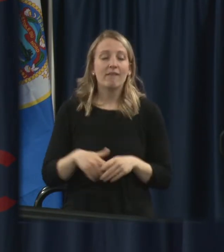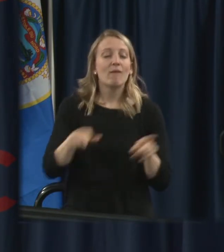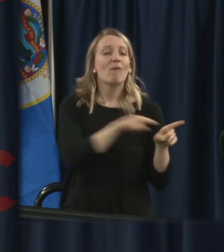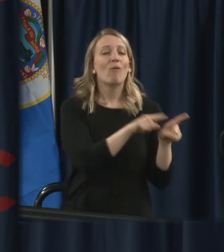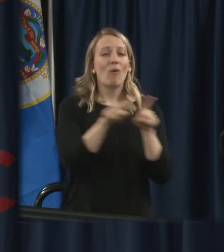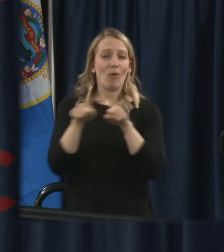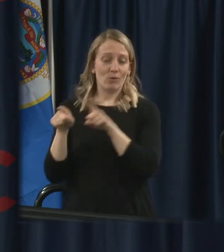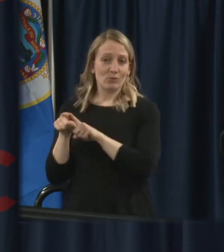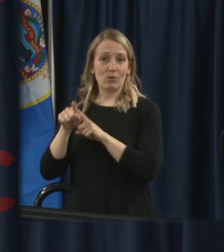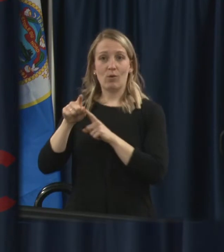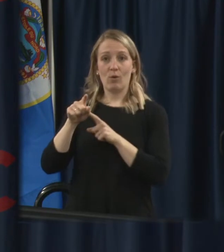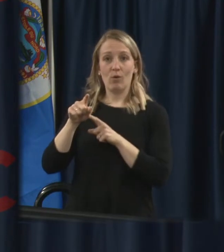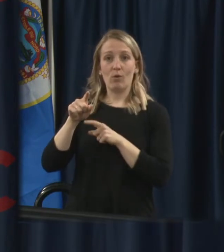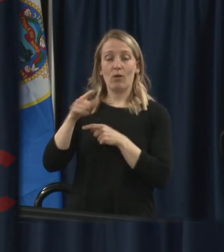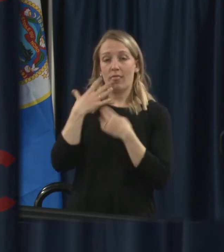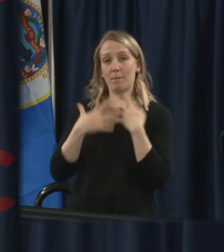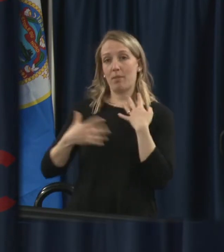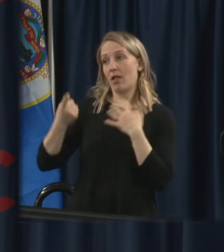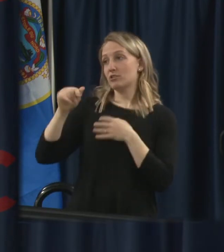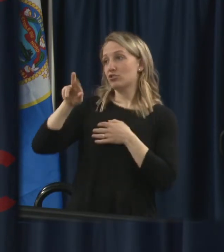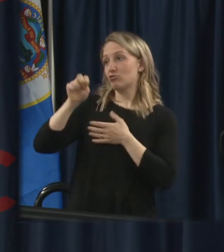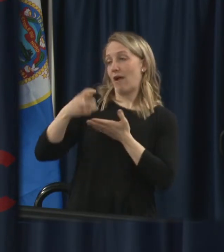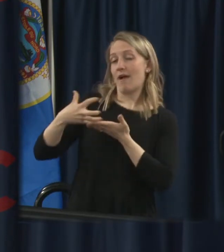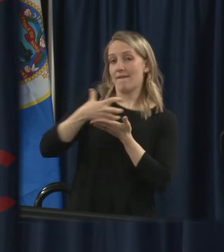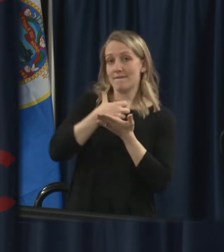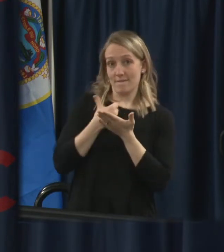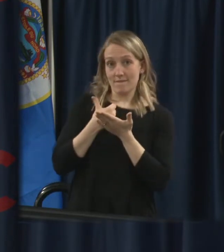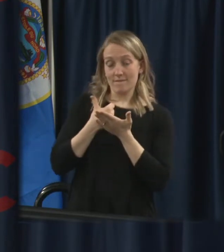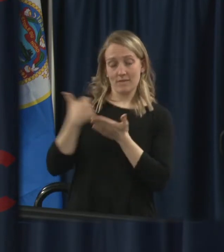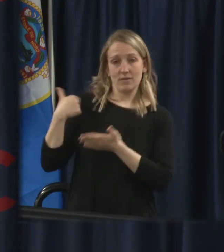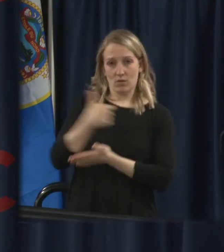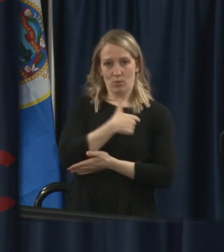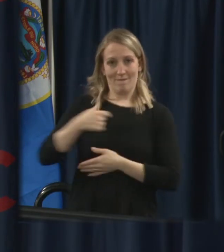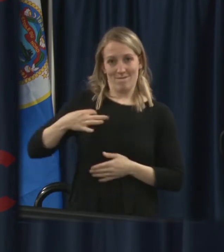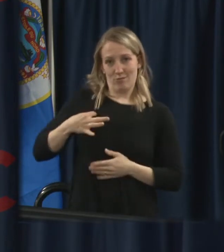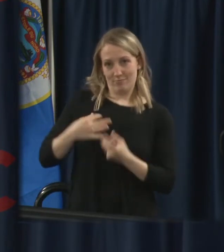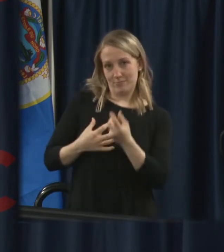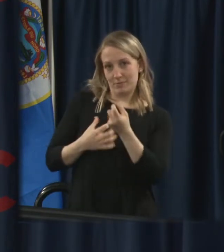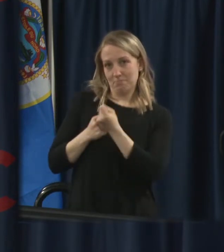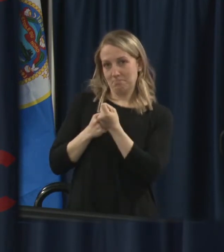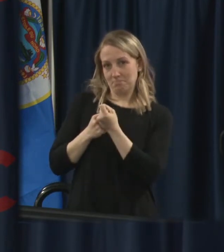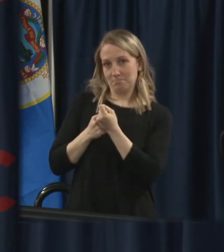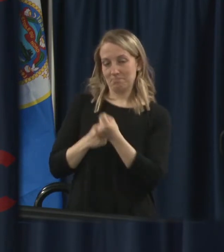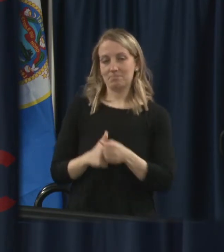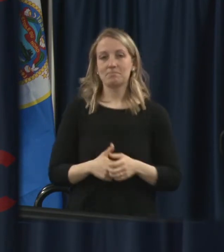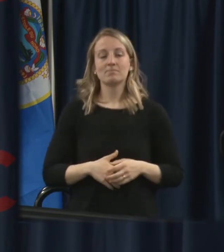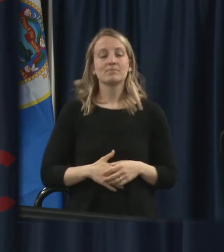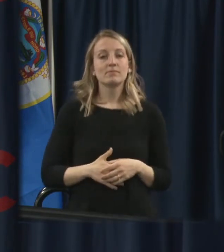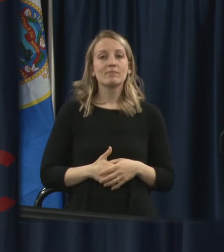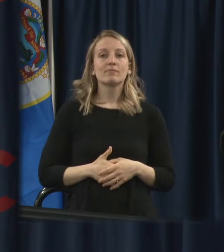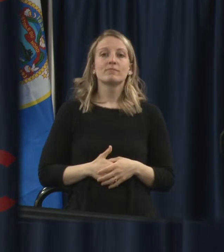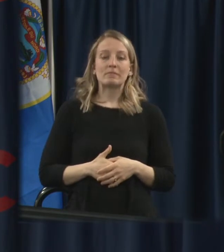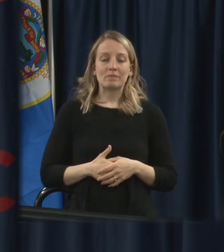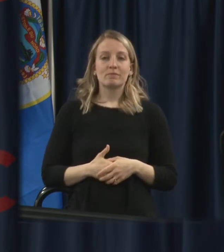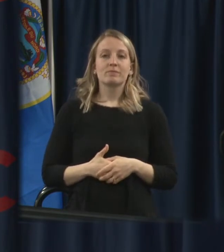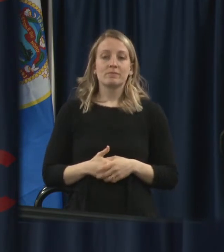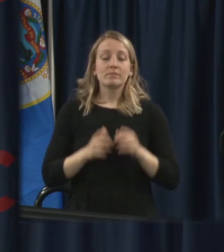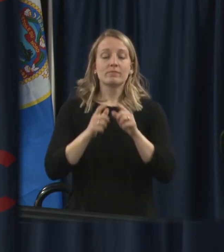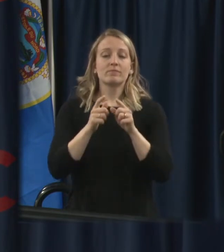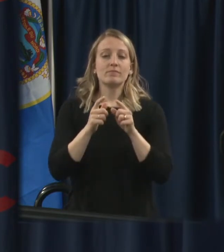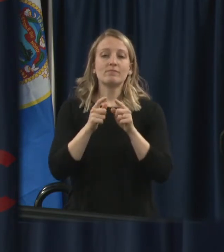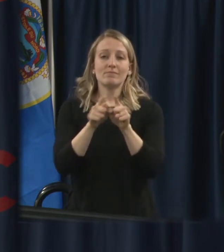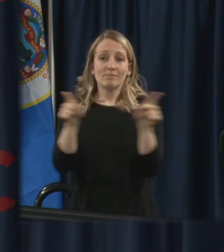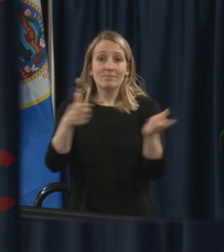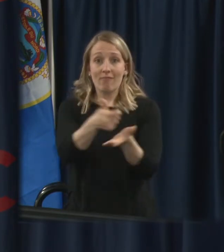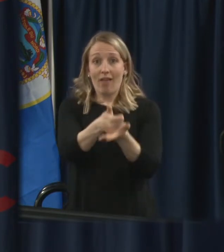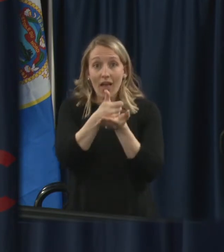also volunteered at the blood drive that would take place at the college. I just want to say thank you to all of those who helped.